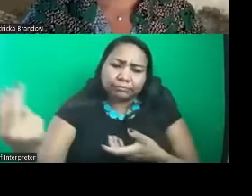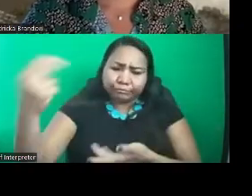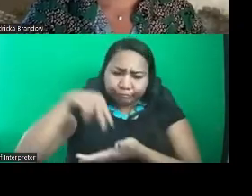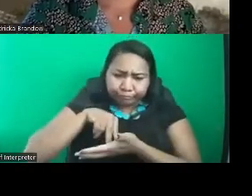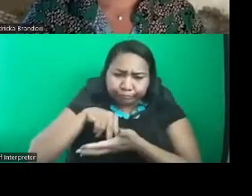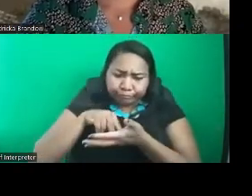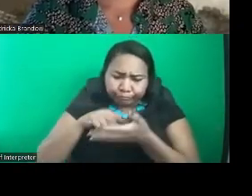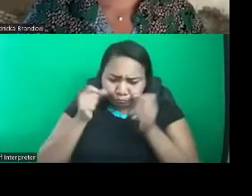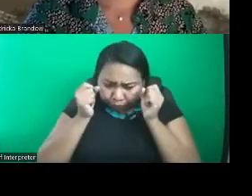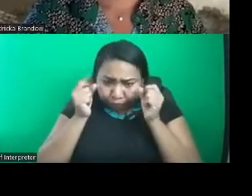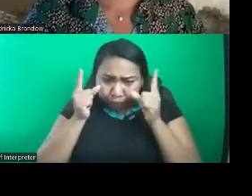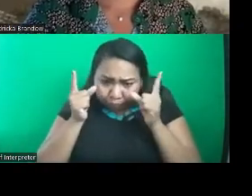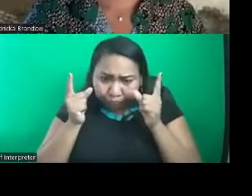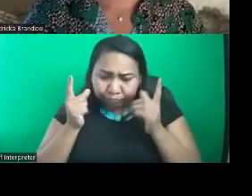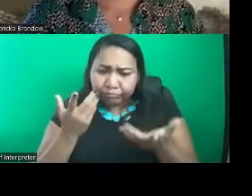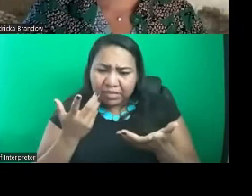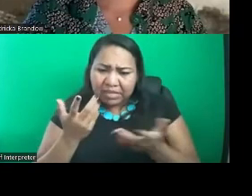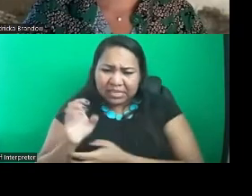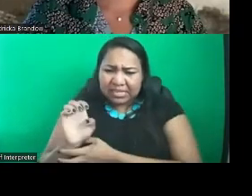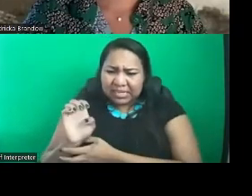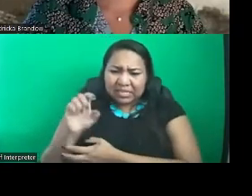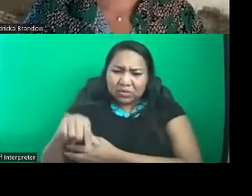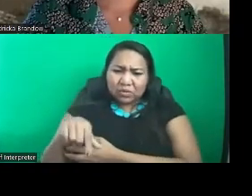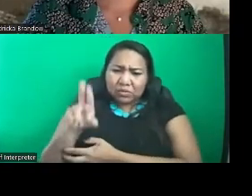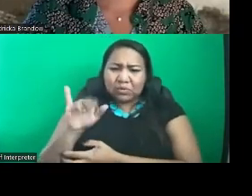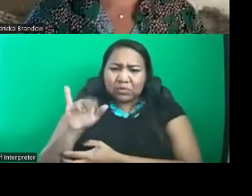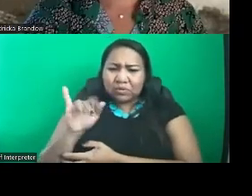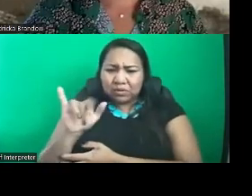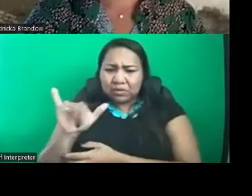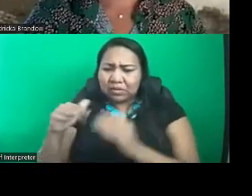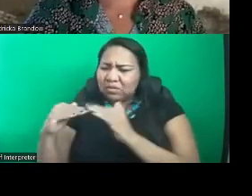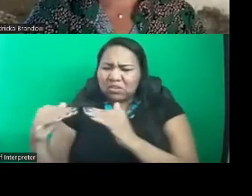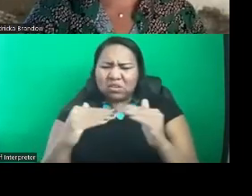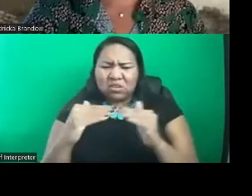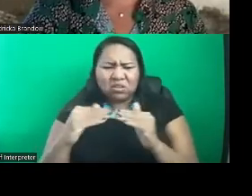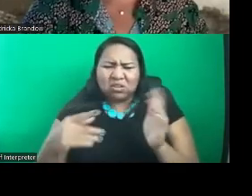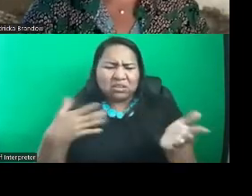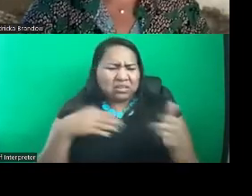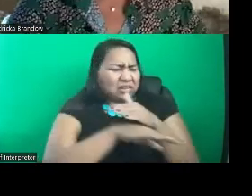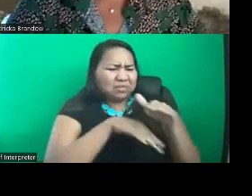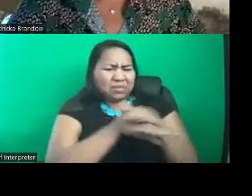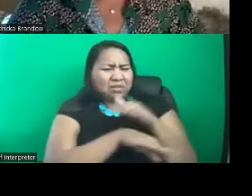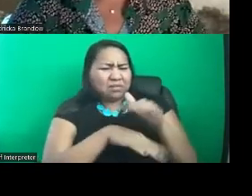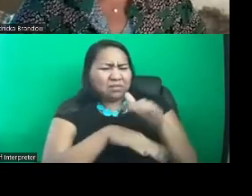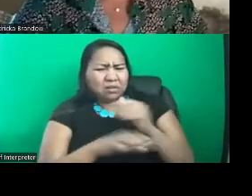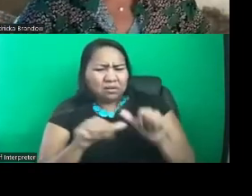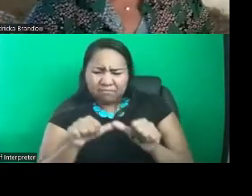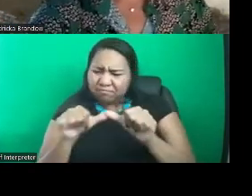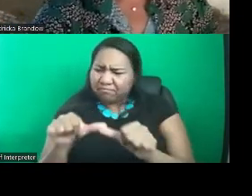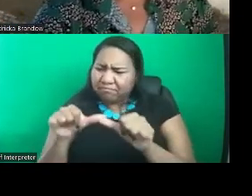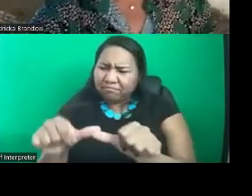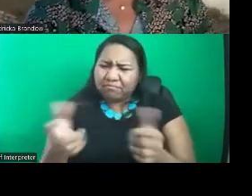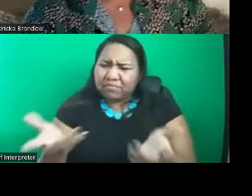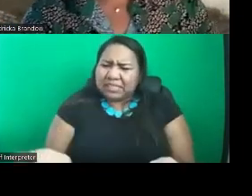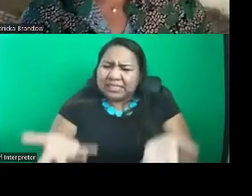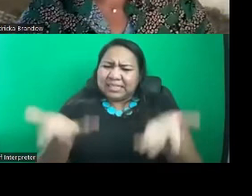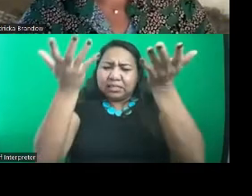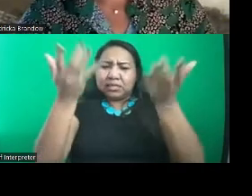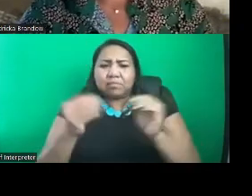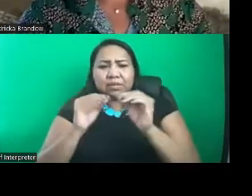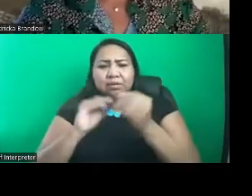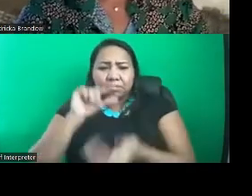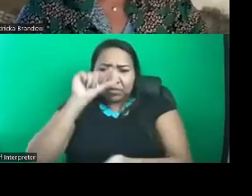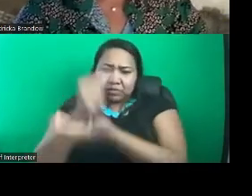equity, access, persistence, increased graduation rates for individuals